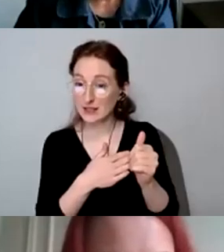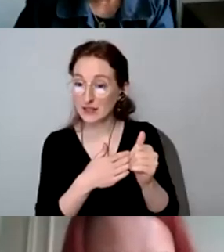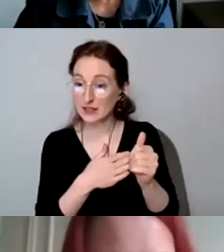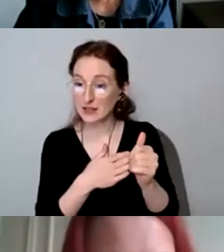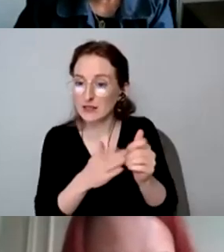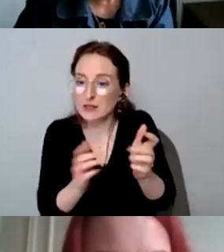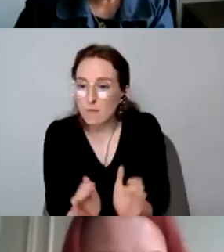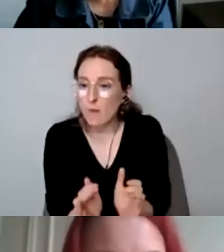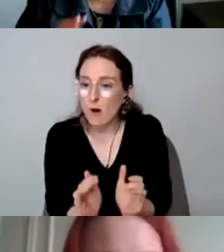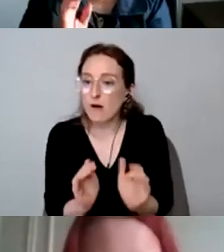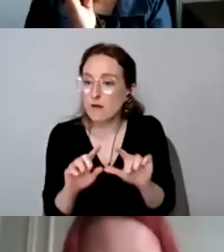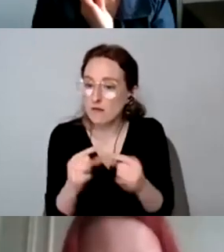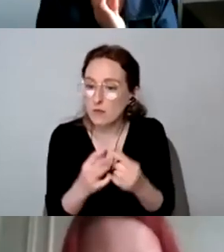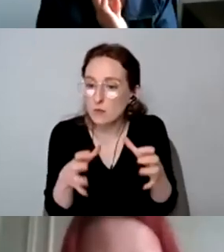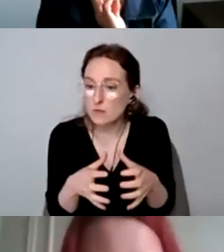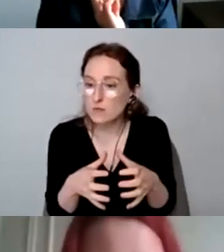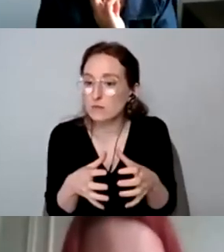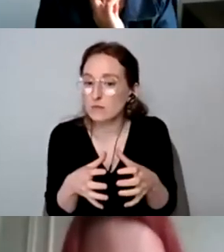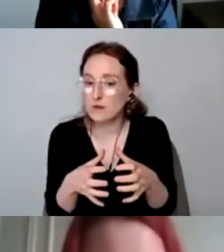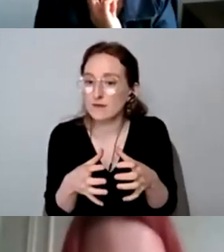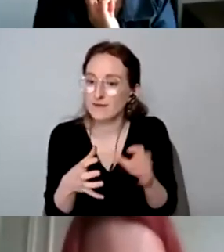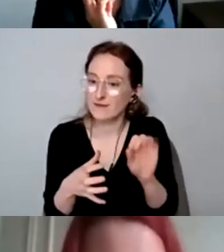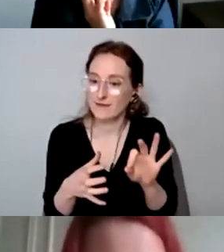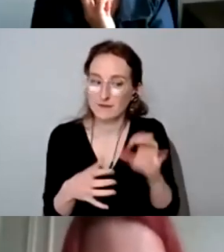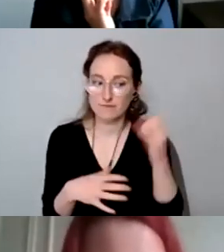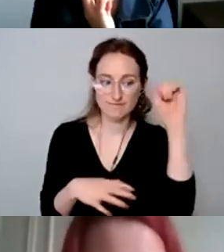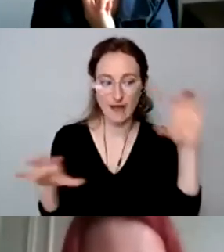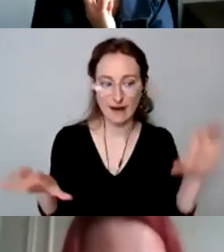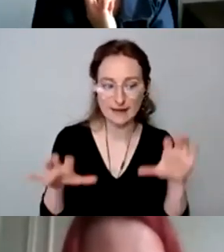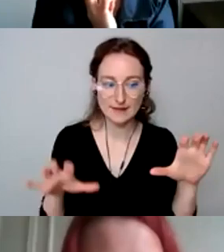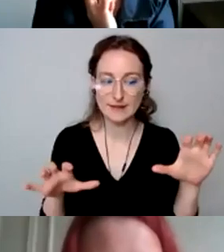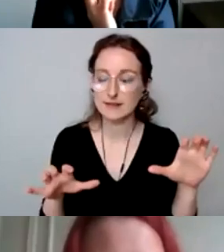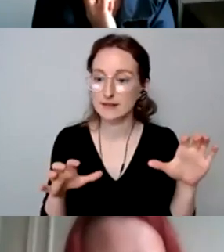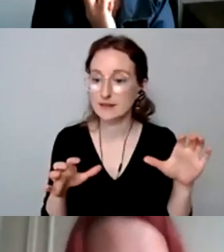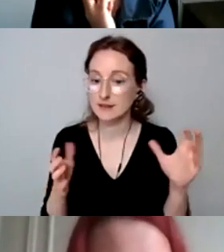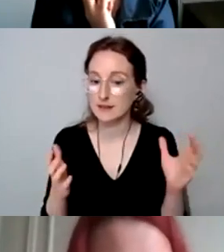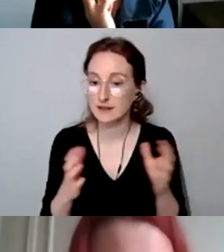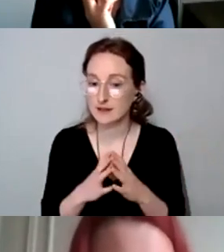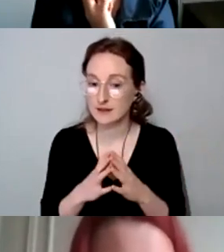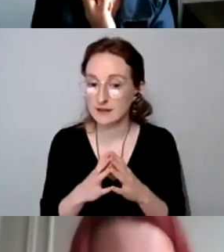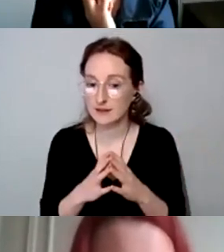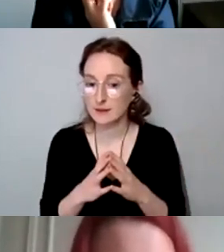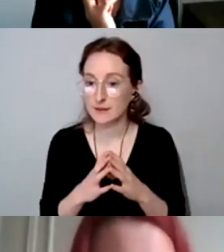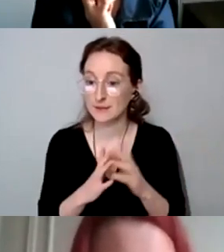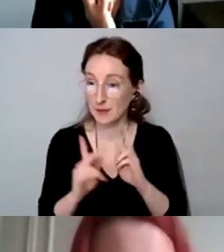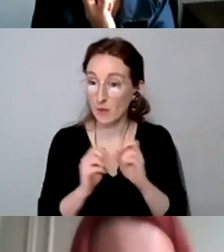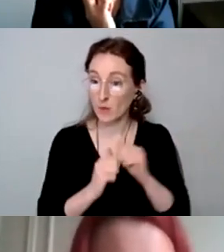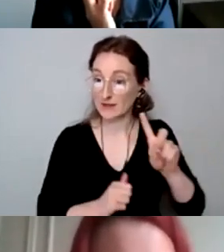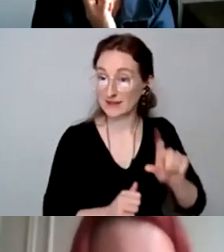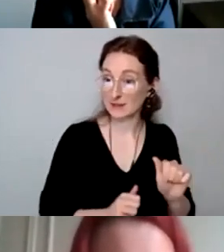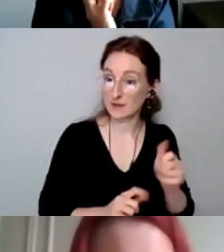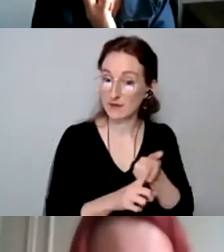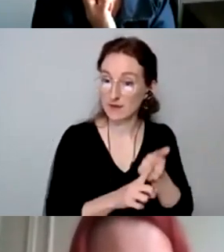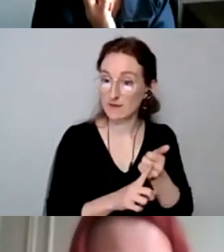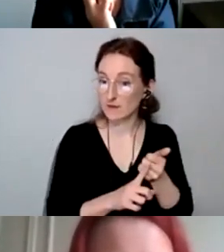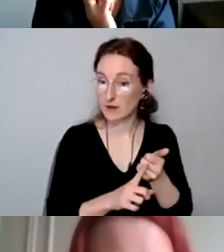a small group of activists, of people with disabilities who are testing the accessibility